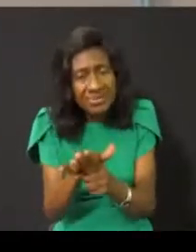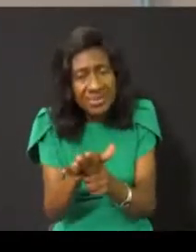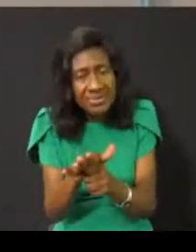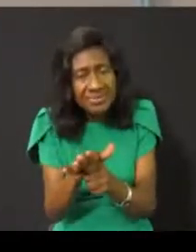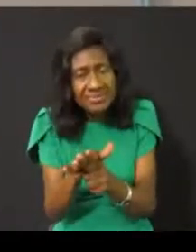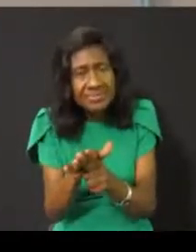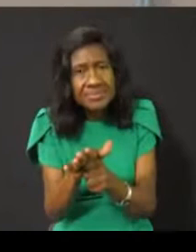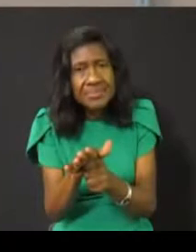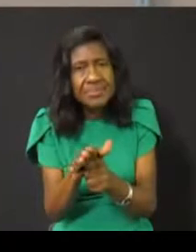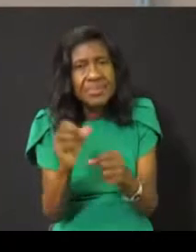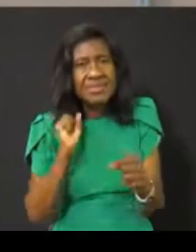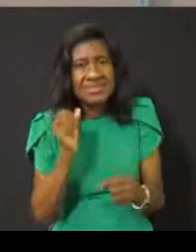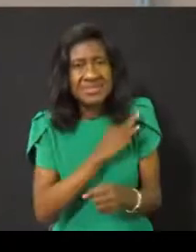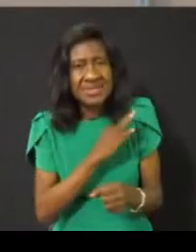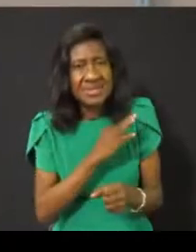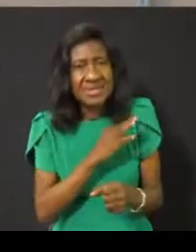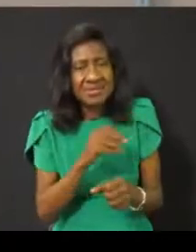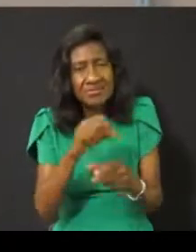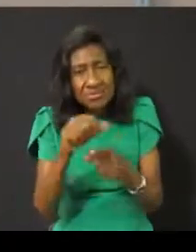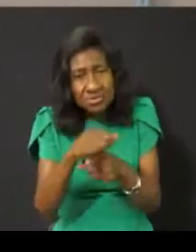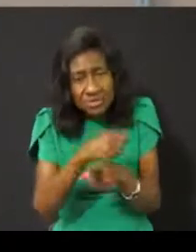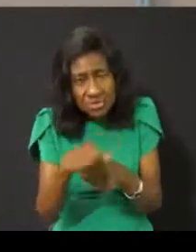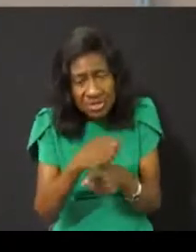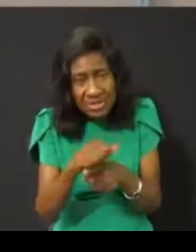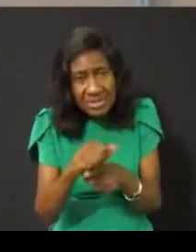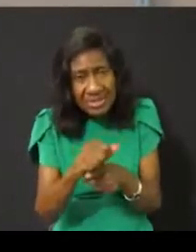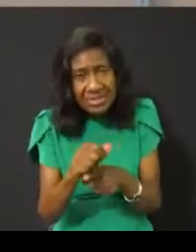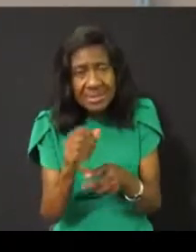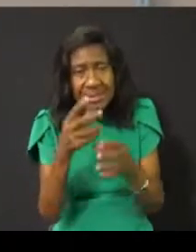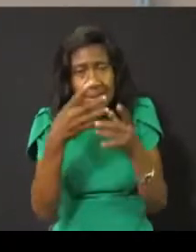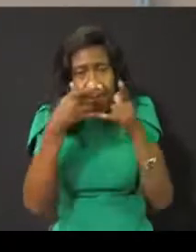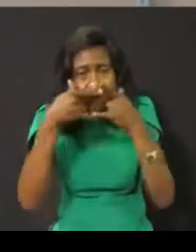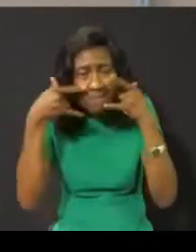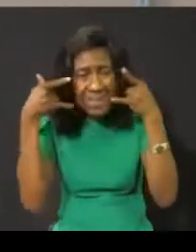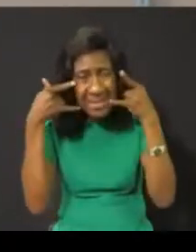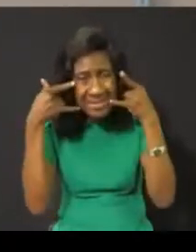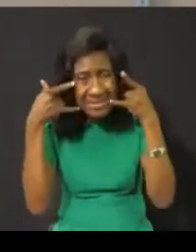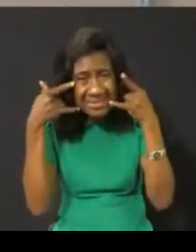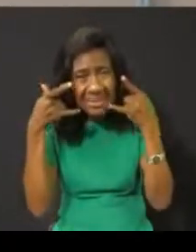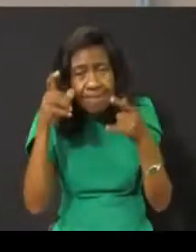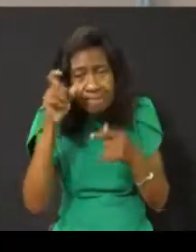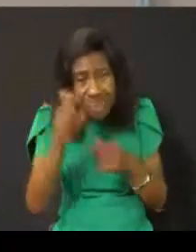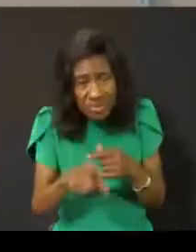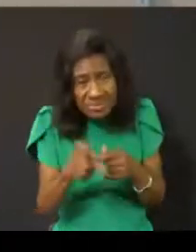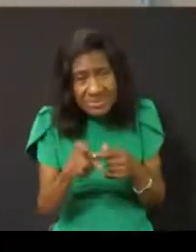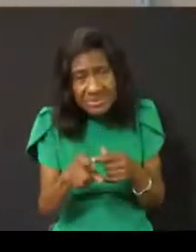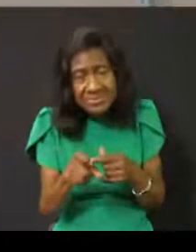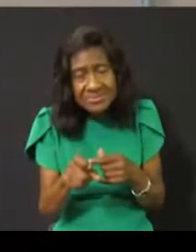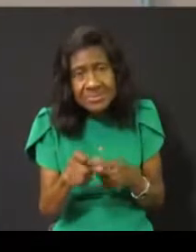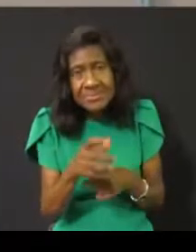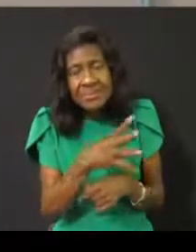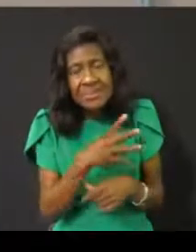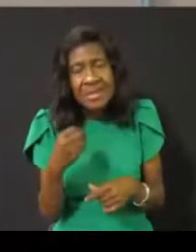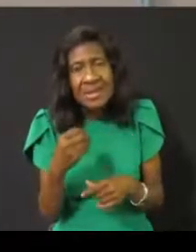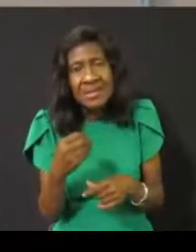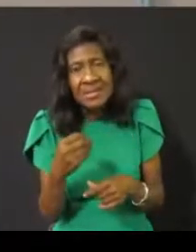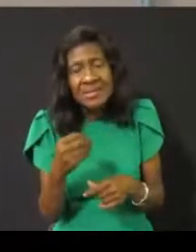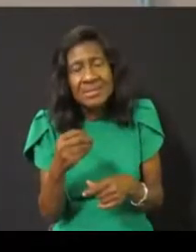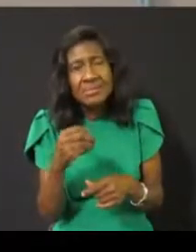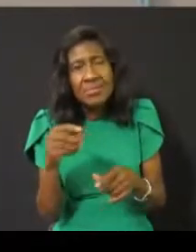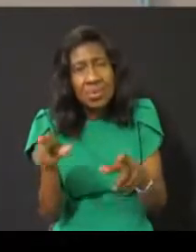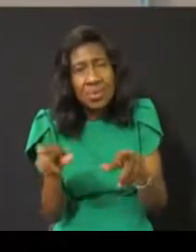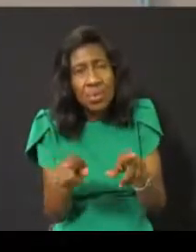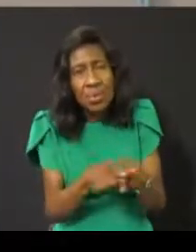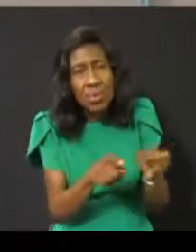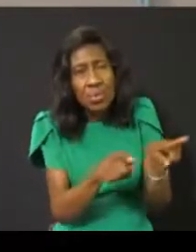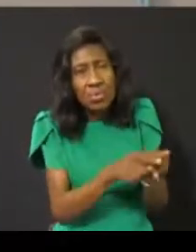mask mandates are in effect, and I understand that the vaccination levels within the industry are very, very high and will be an ongoing monitoring